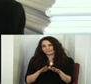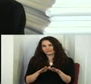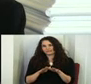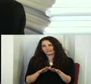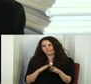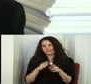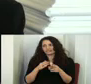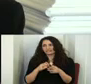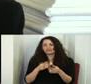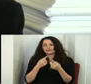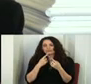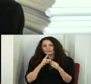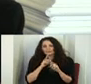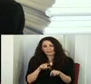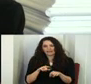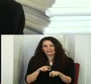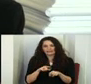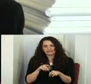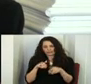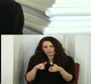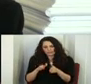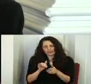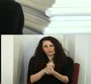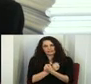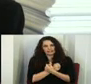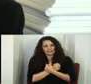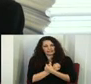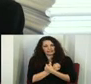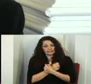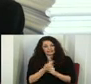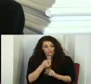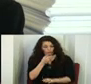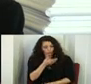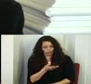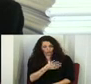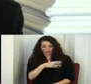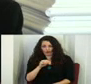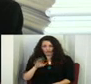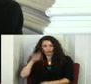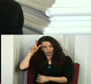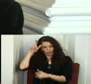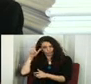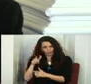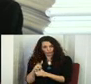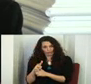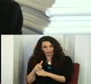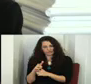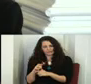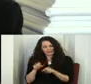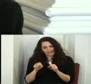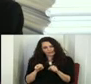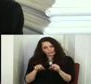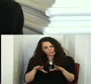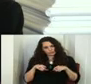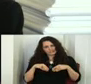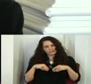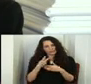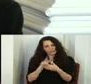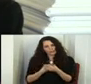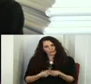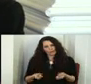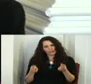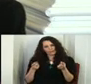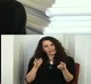that was loving to her and to her brother, to be able to receive both of them,